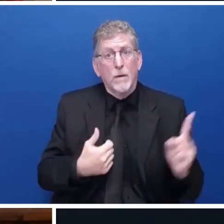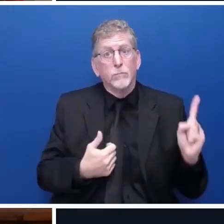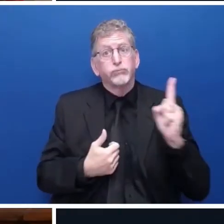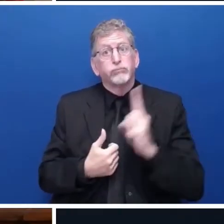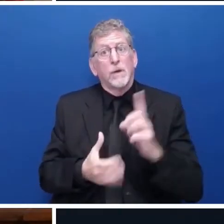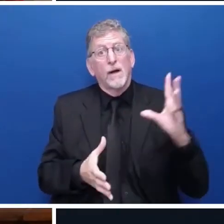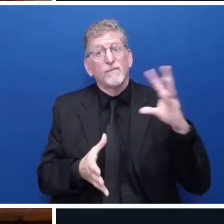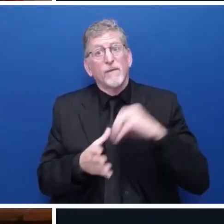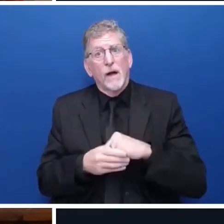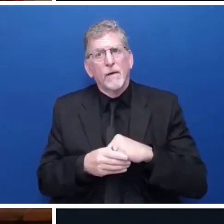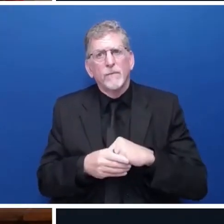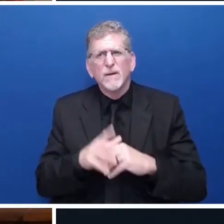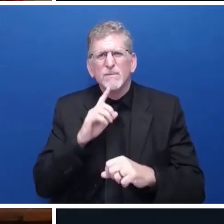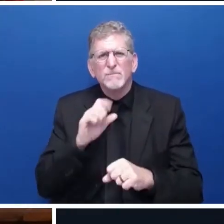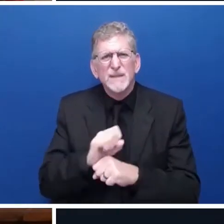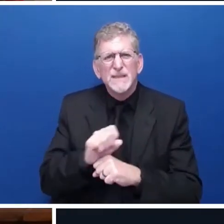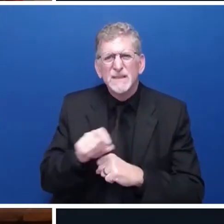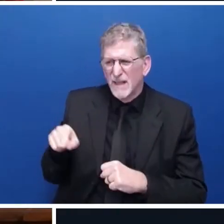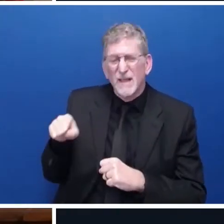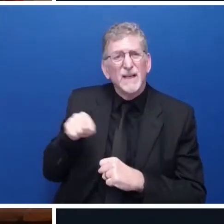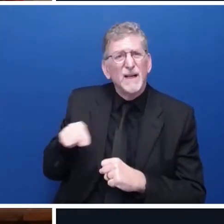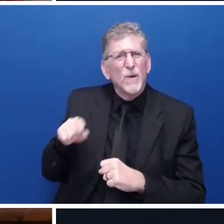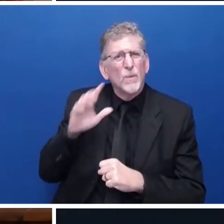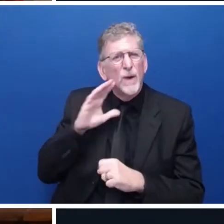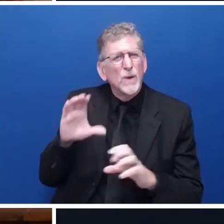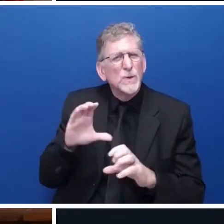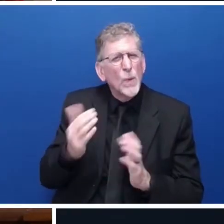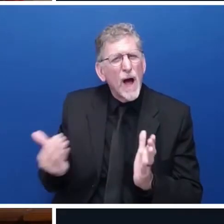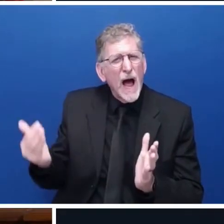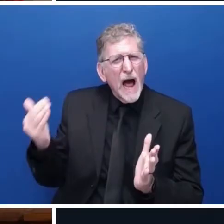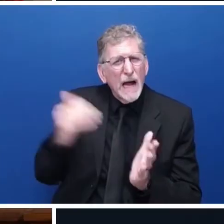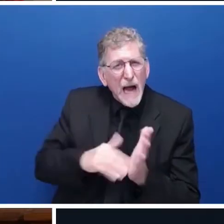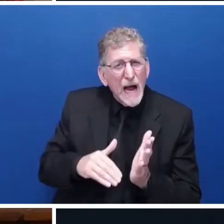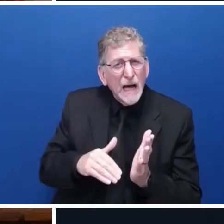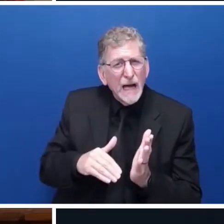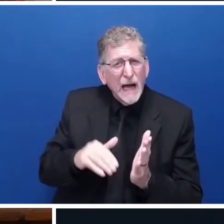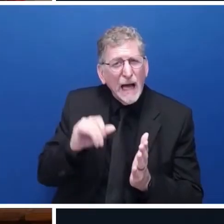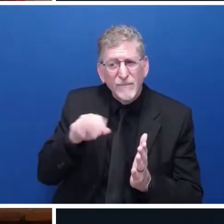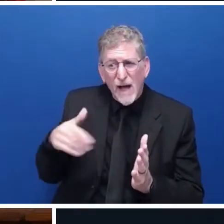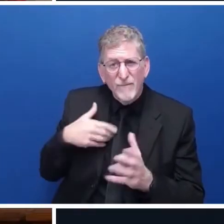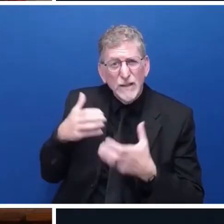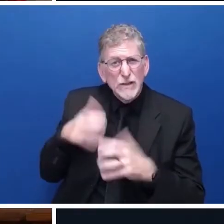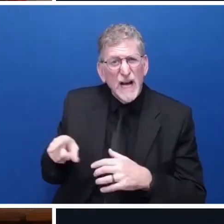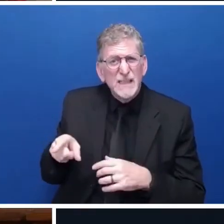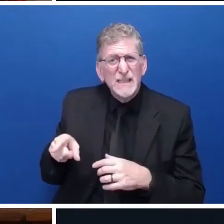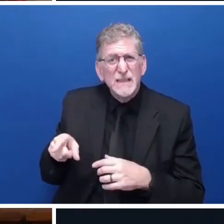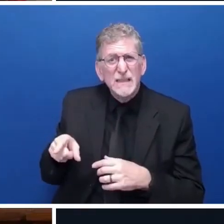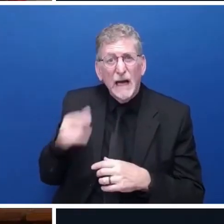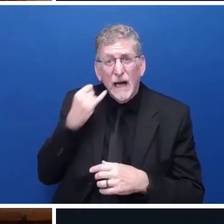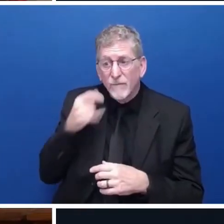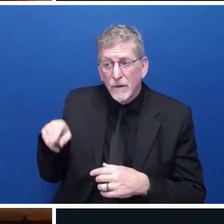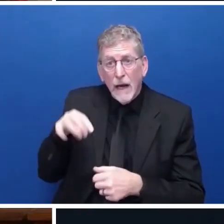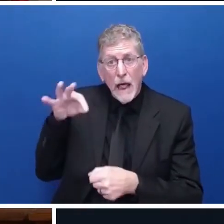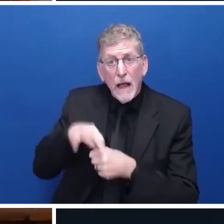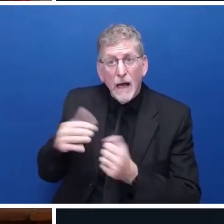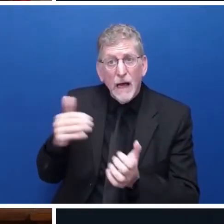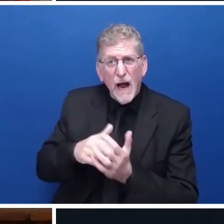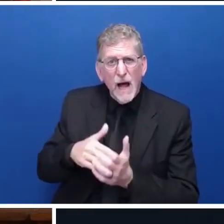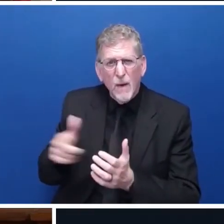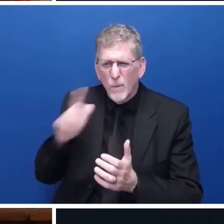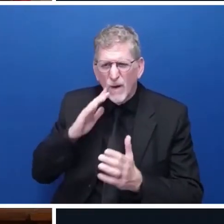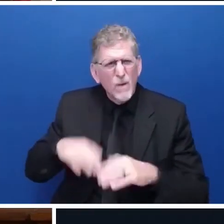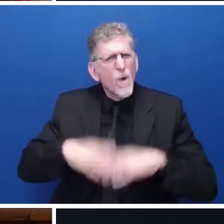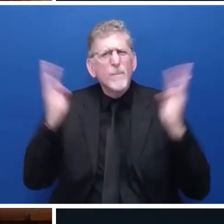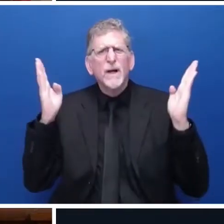it all over again if they ever had the chance. If they ever got elected, they would open up those borders to some of the worst